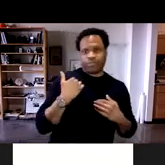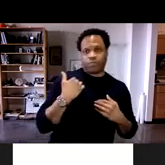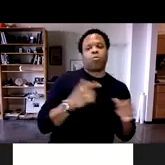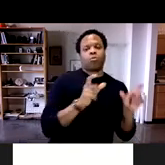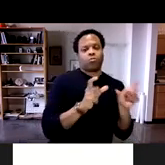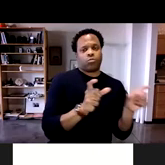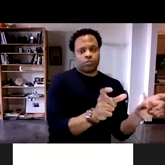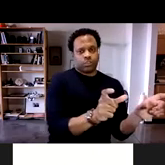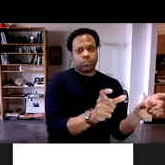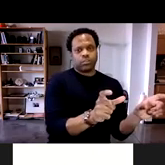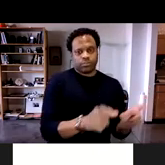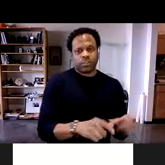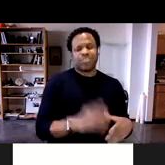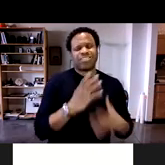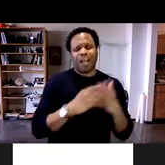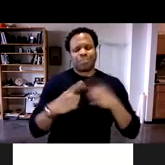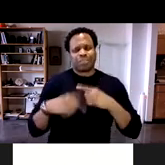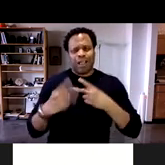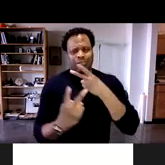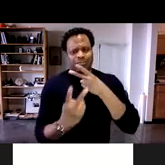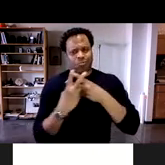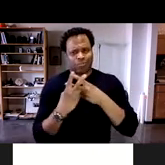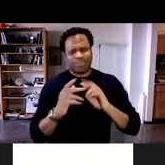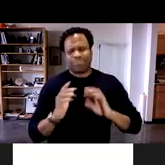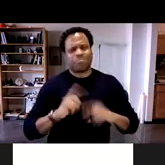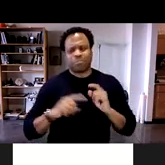On the opposite is isolation.